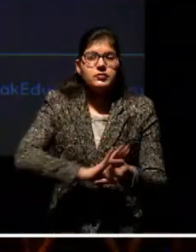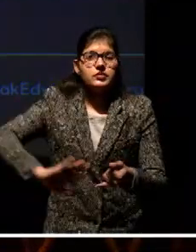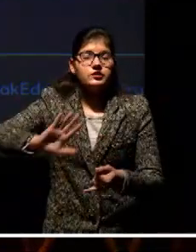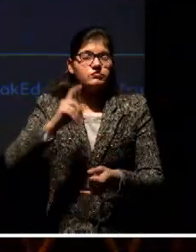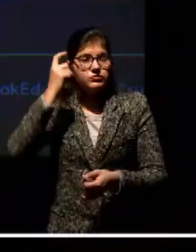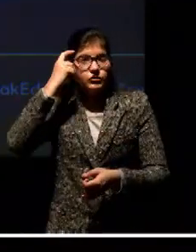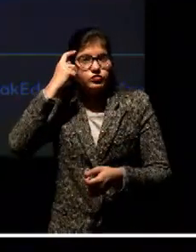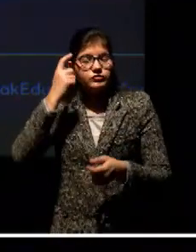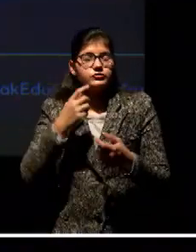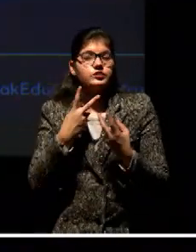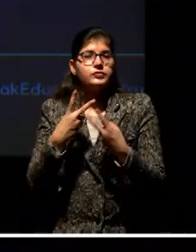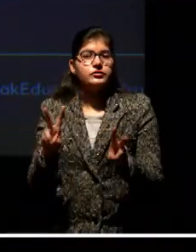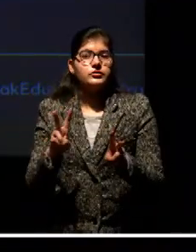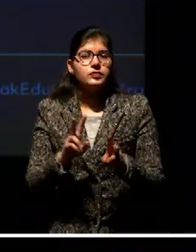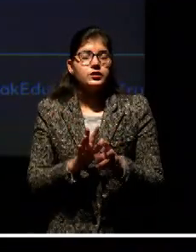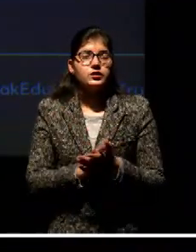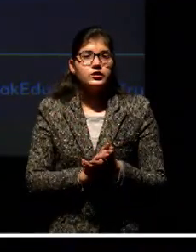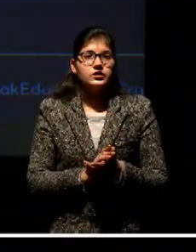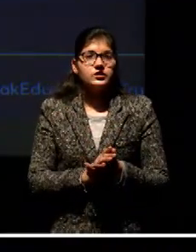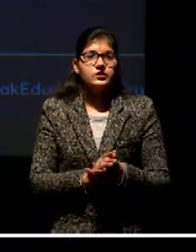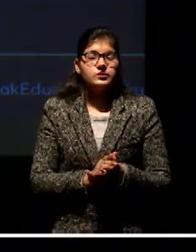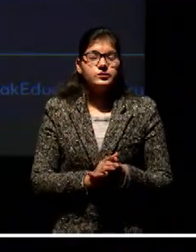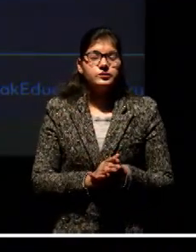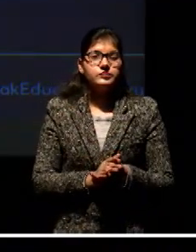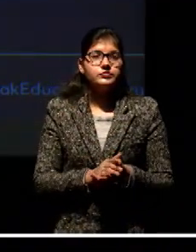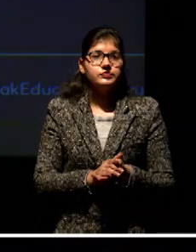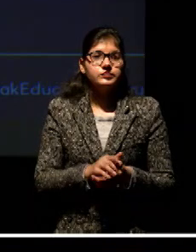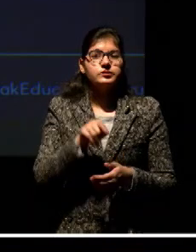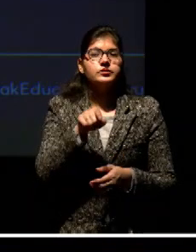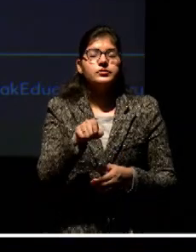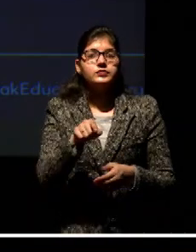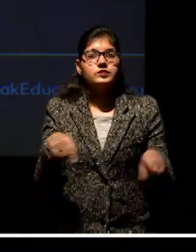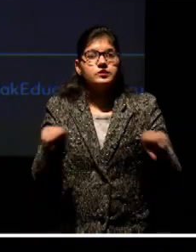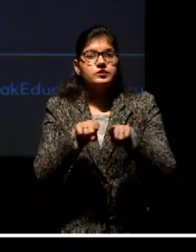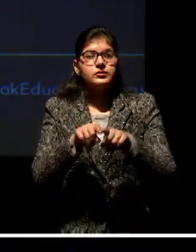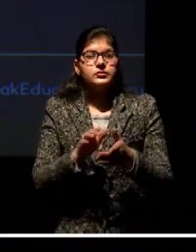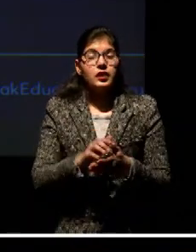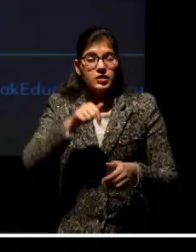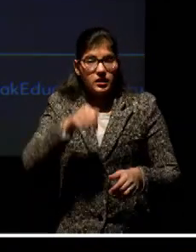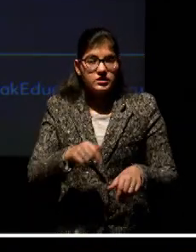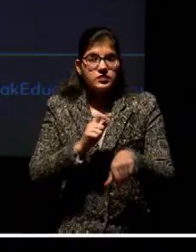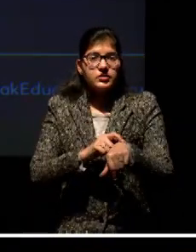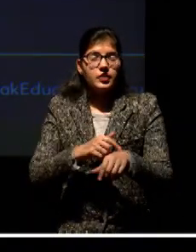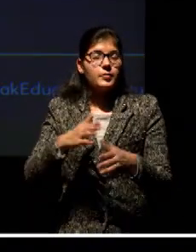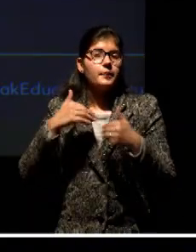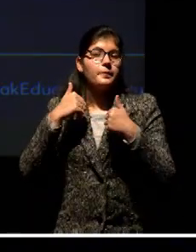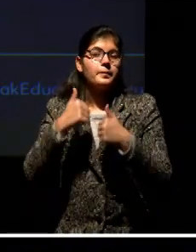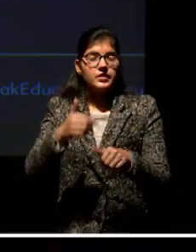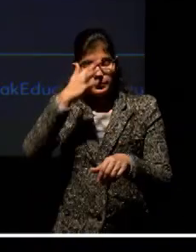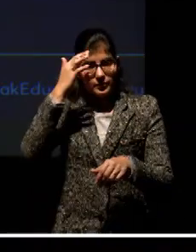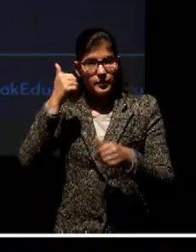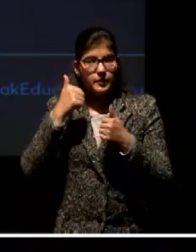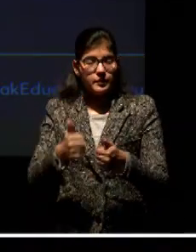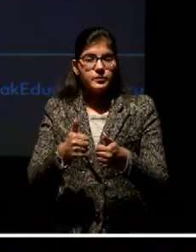thinking, that many people felt that he perhaps may not do as well, actually today he is one of the best performing among all of